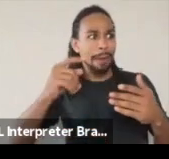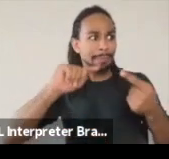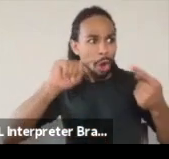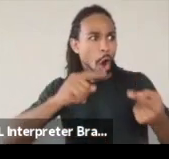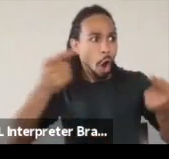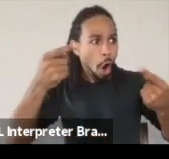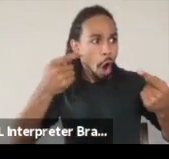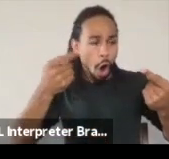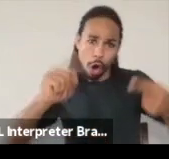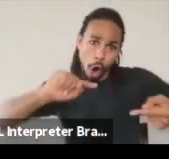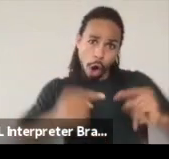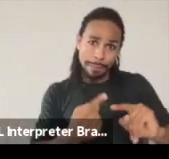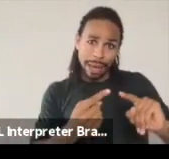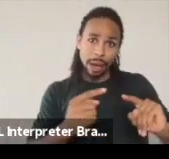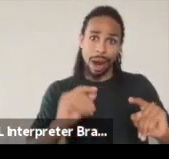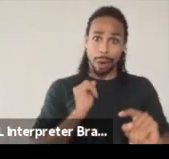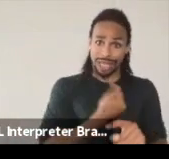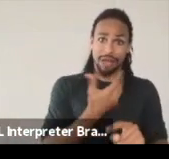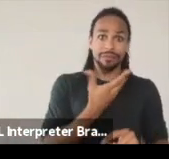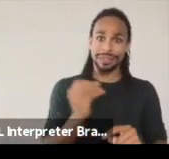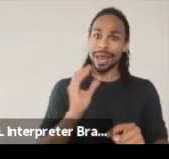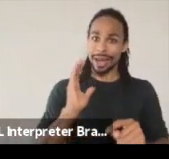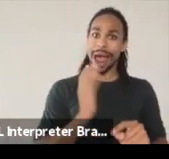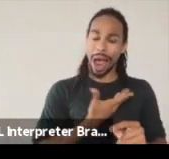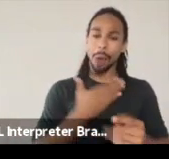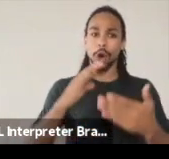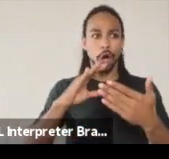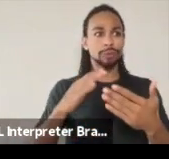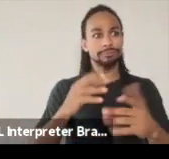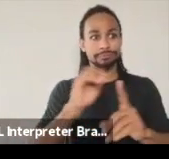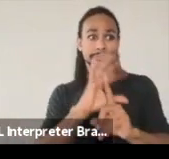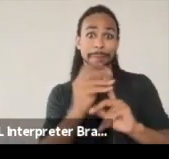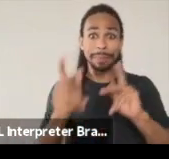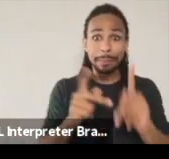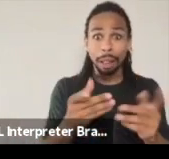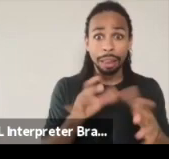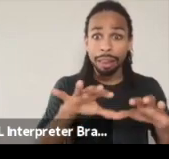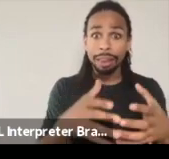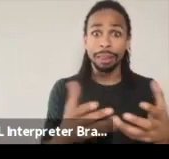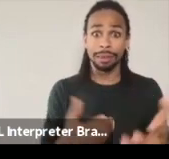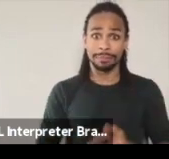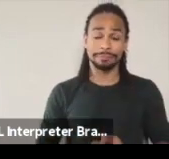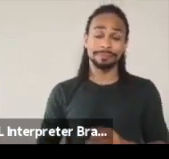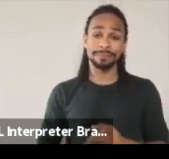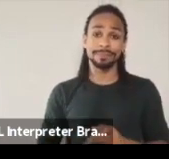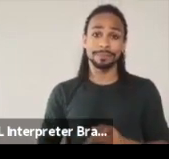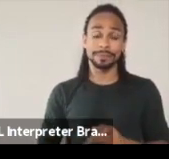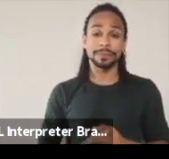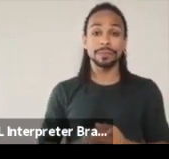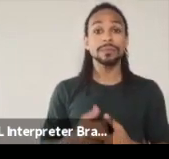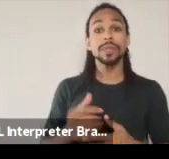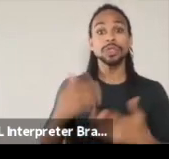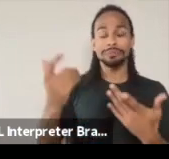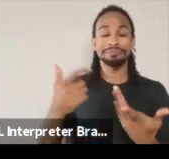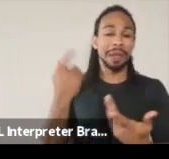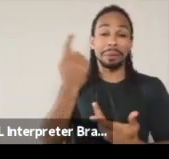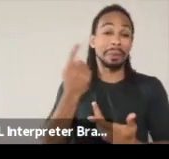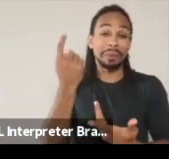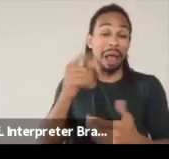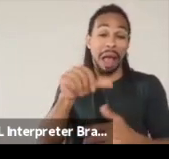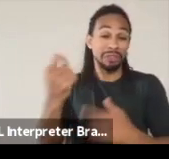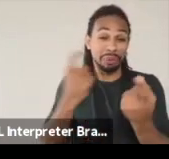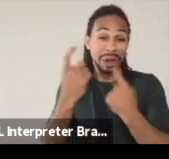communities. Other questions? I don't know how much time we have. Someone will stop me, I suppose.